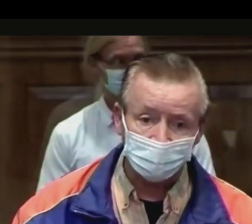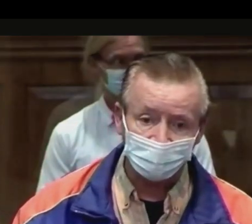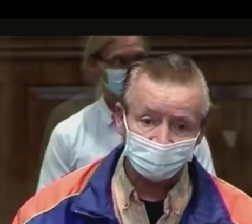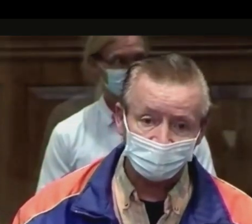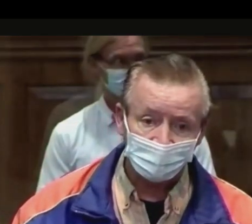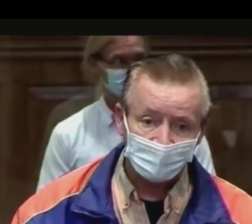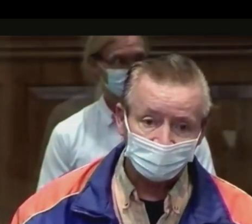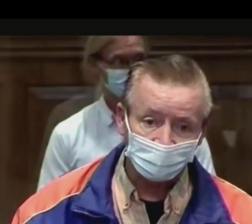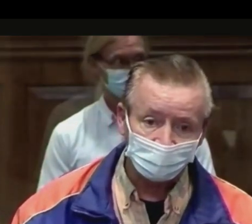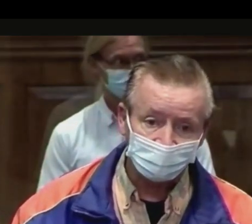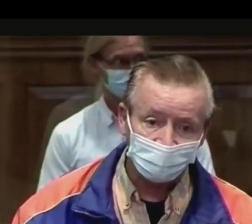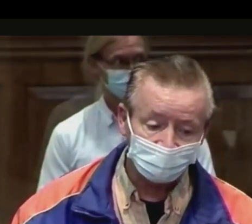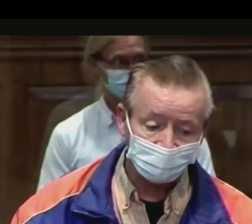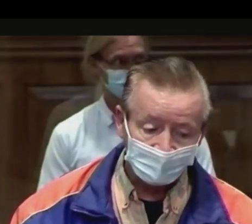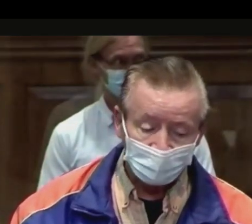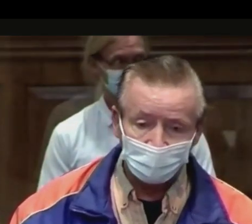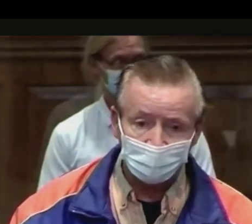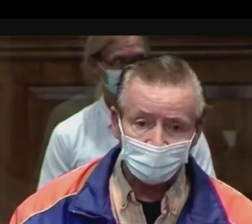minutes for to take and